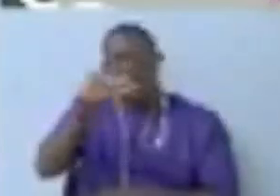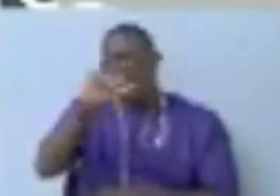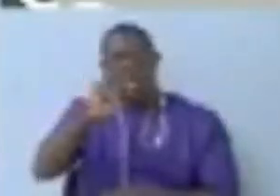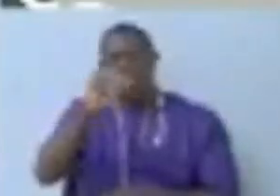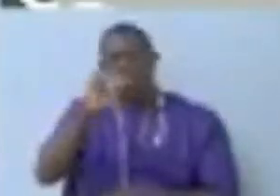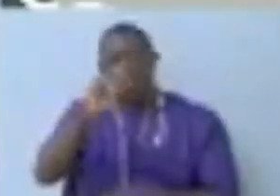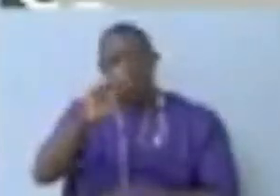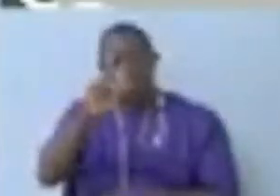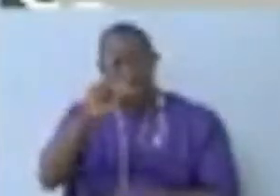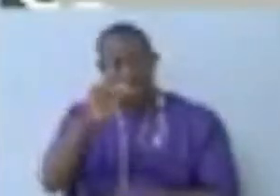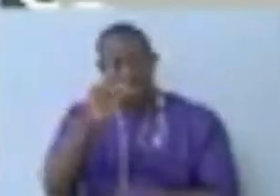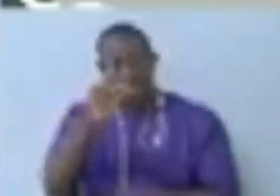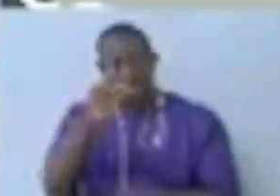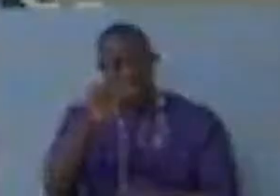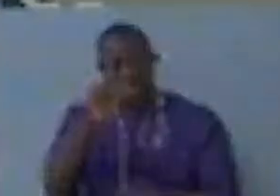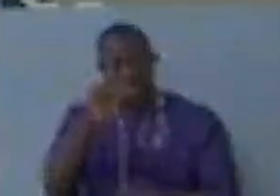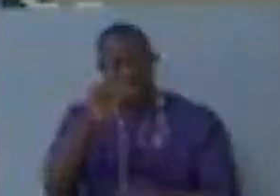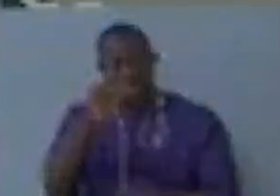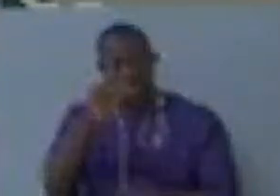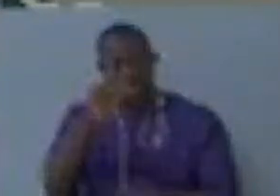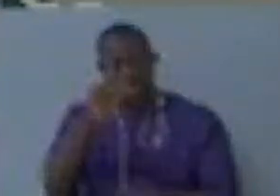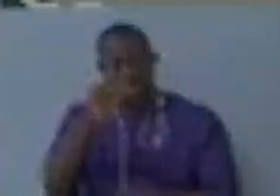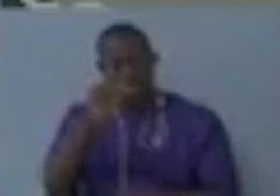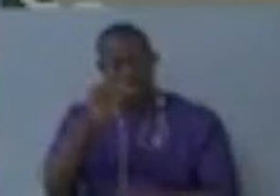Permanent Secretary, member Marlin Ministry.